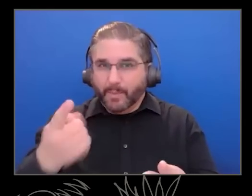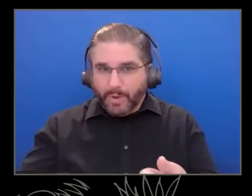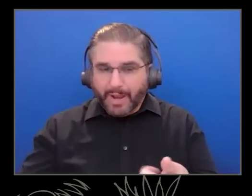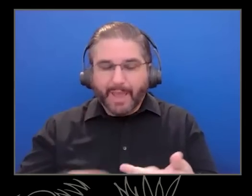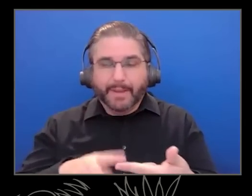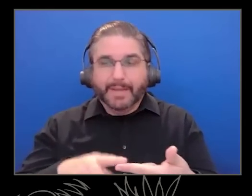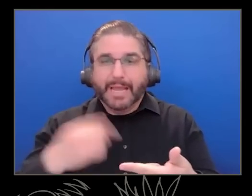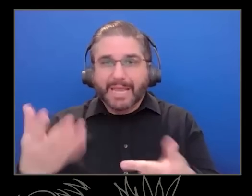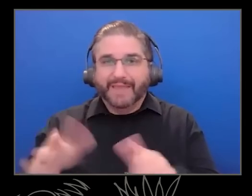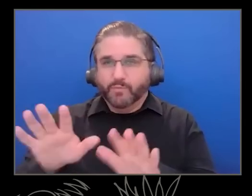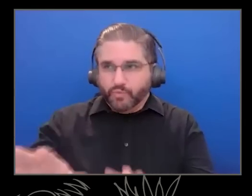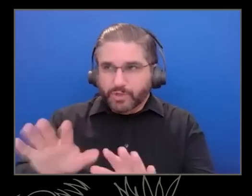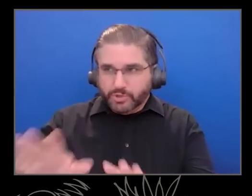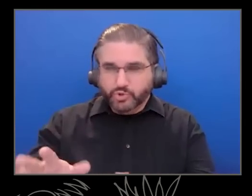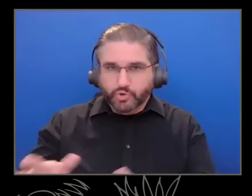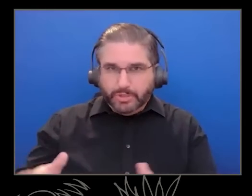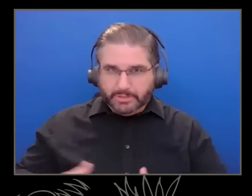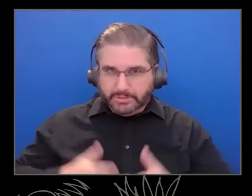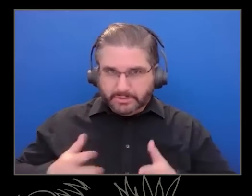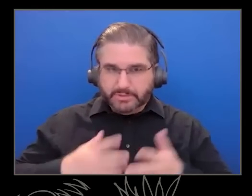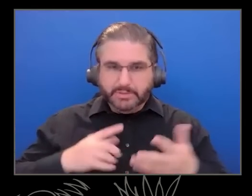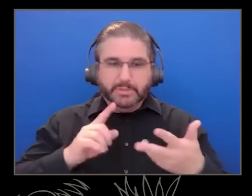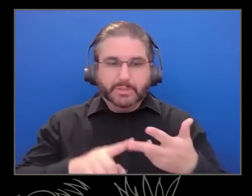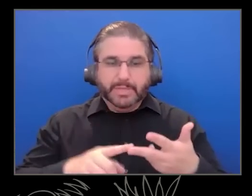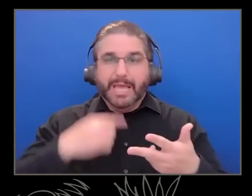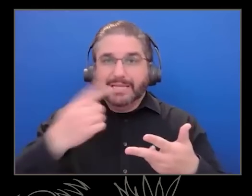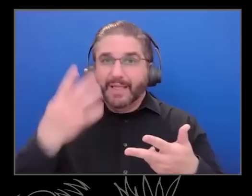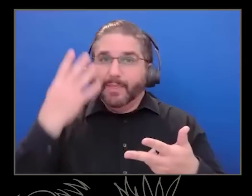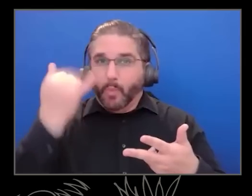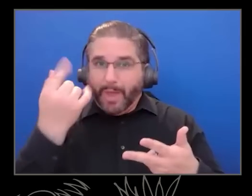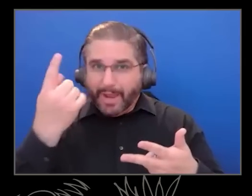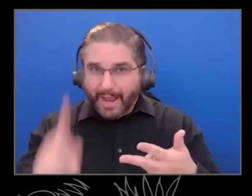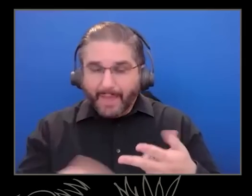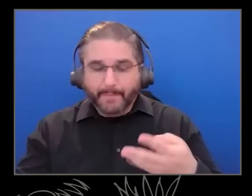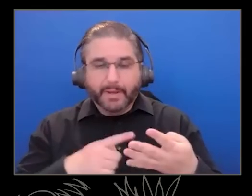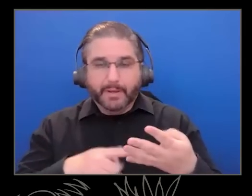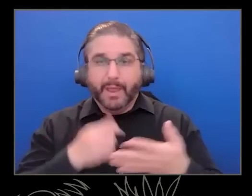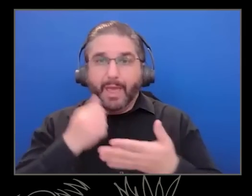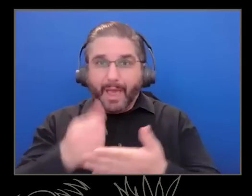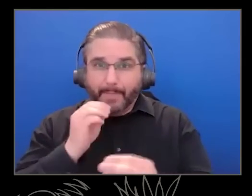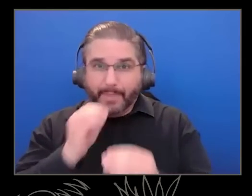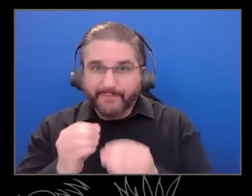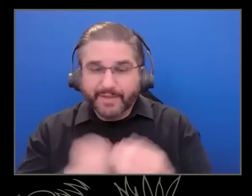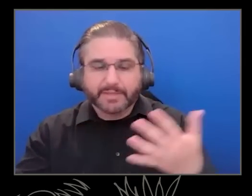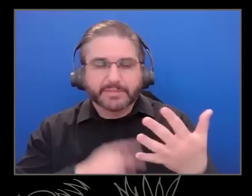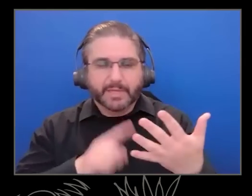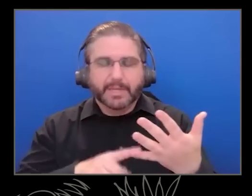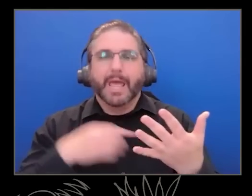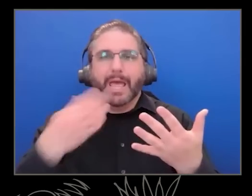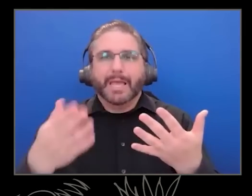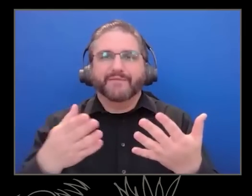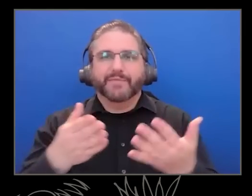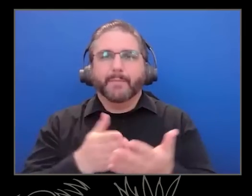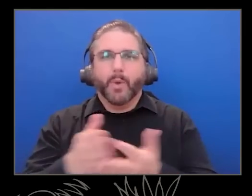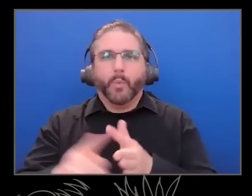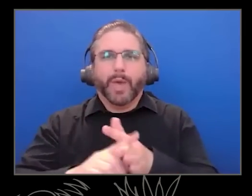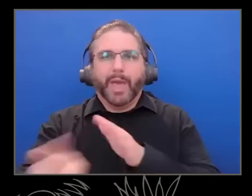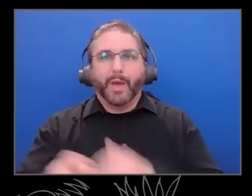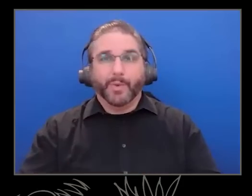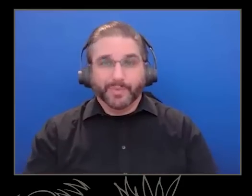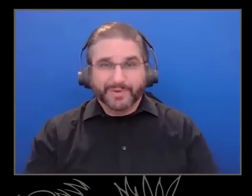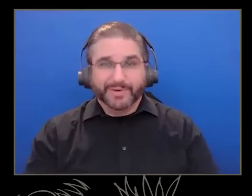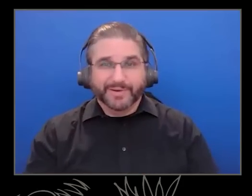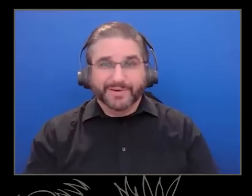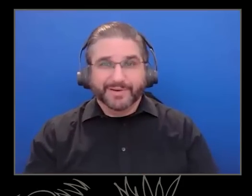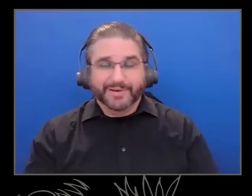reassurance, say why it happened, help them fix it, and then give them a way out. If you are